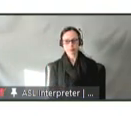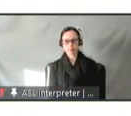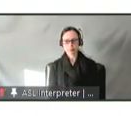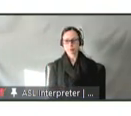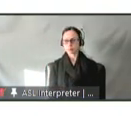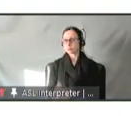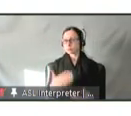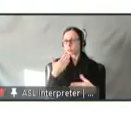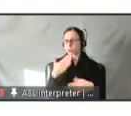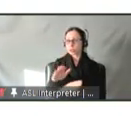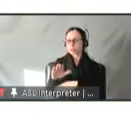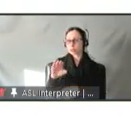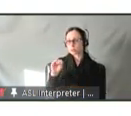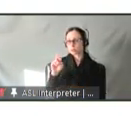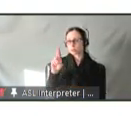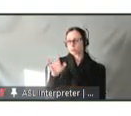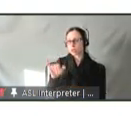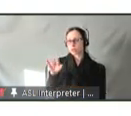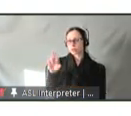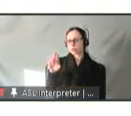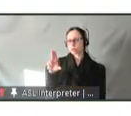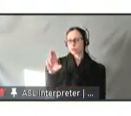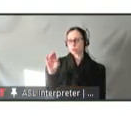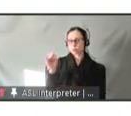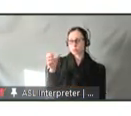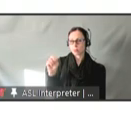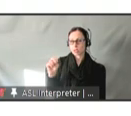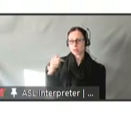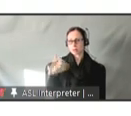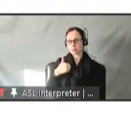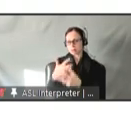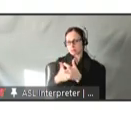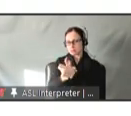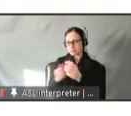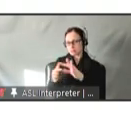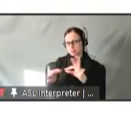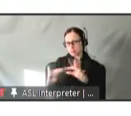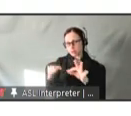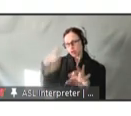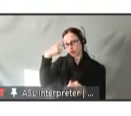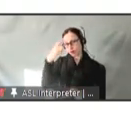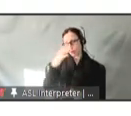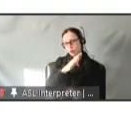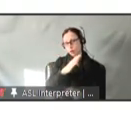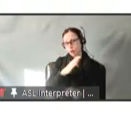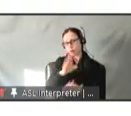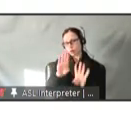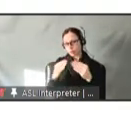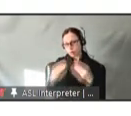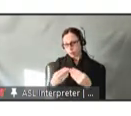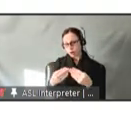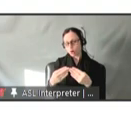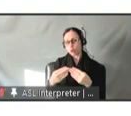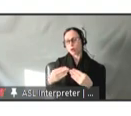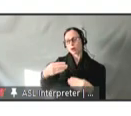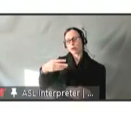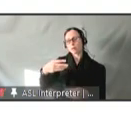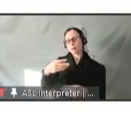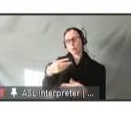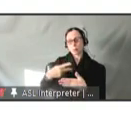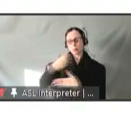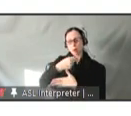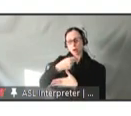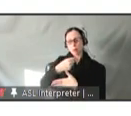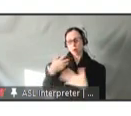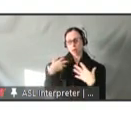Good afternoon. This is Mary Rubin, and I will be providing updates for the Bureau of Primary Healthcare, BIPIC, and also the Division